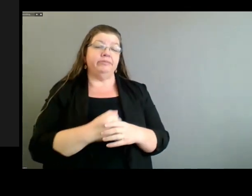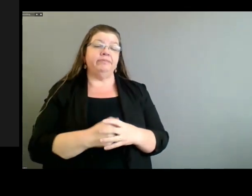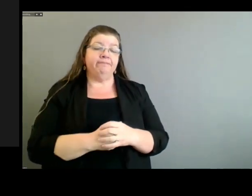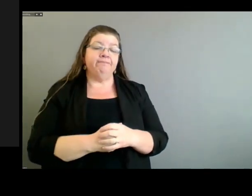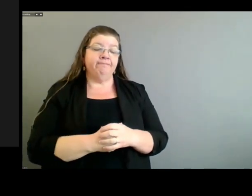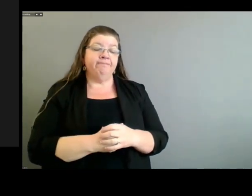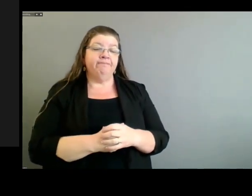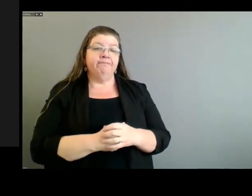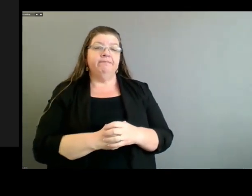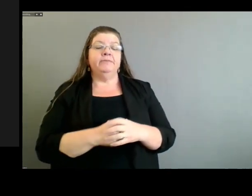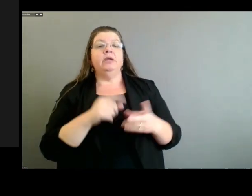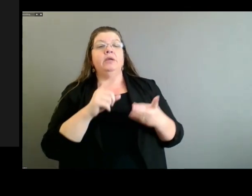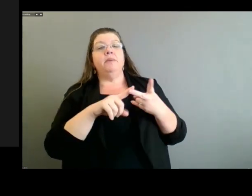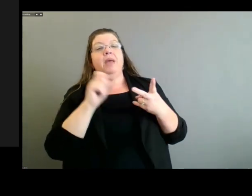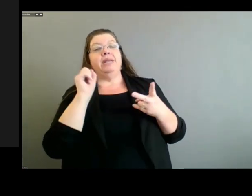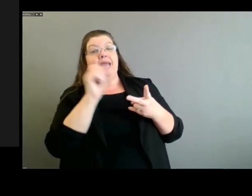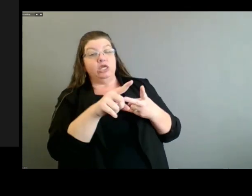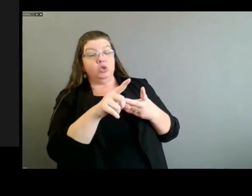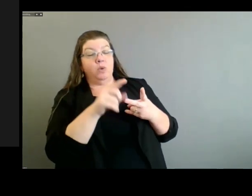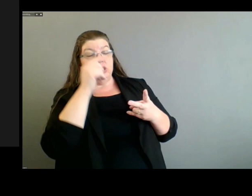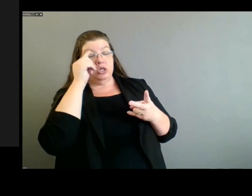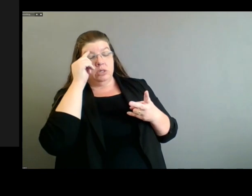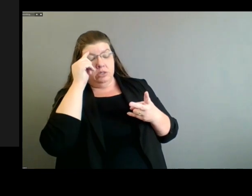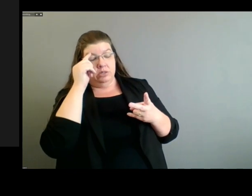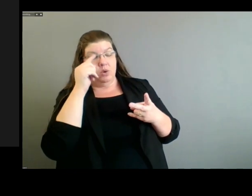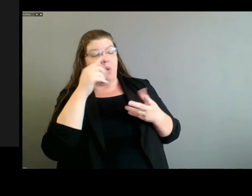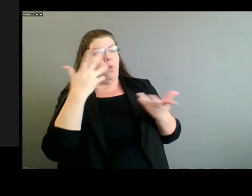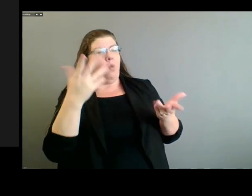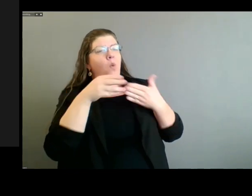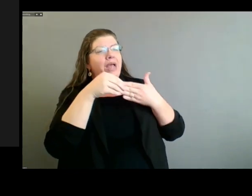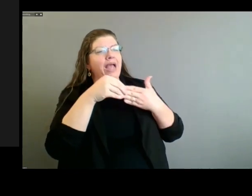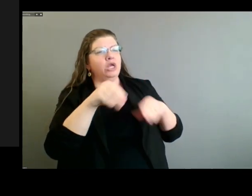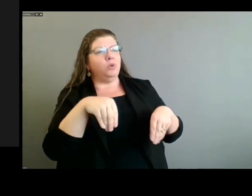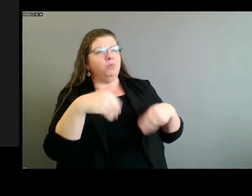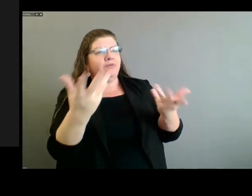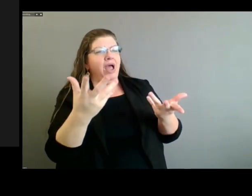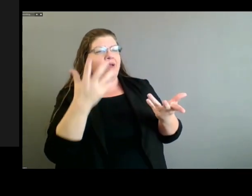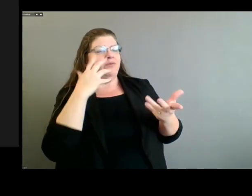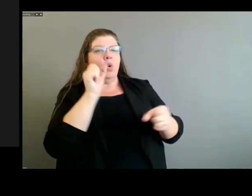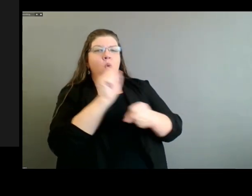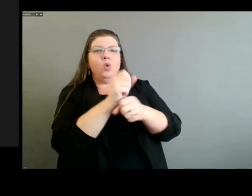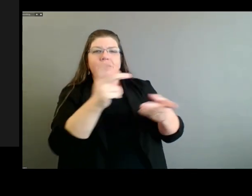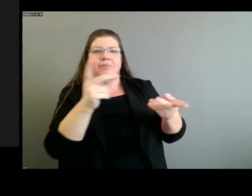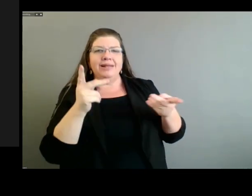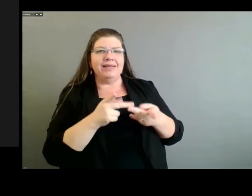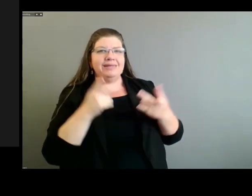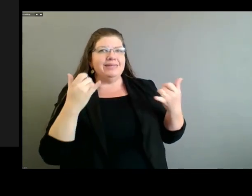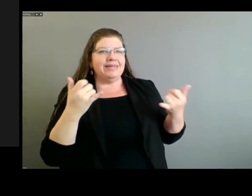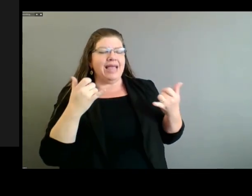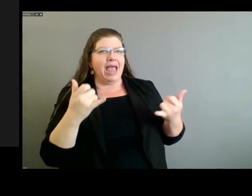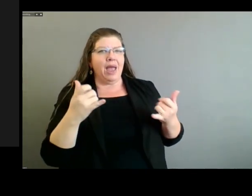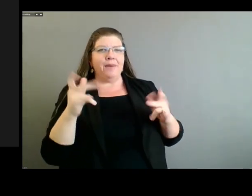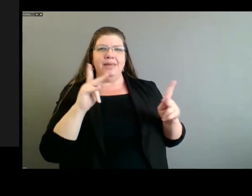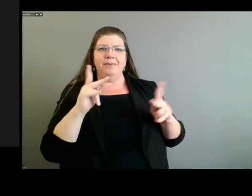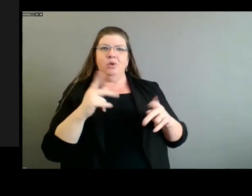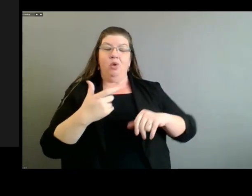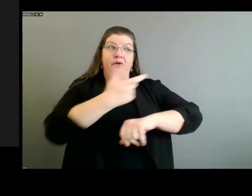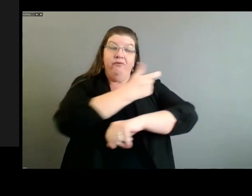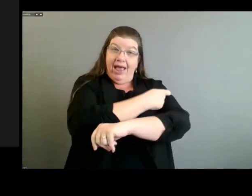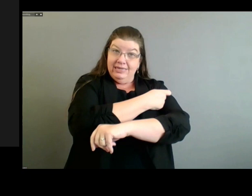second question, or my next question, involves just what kind of guidance you can provide for workplaces now that people are getting